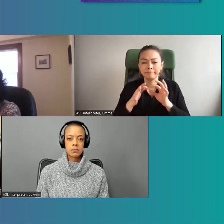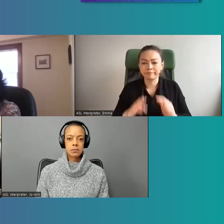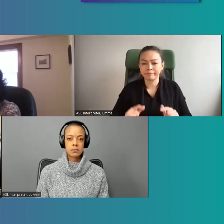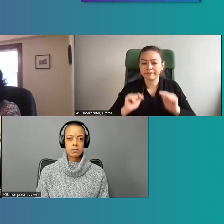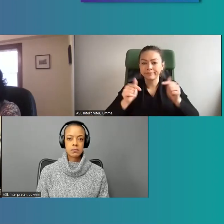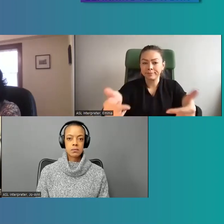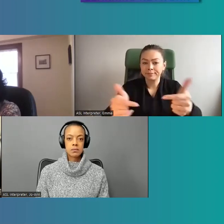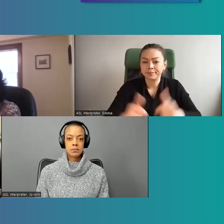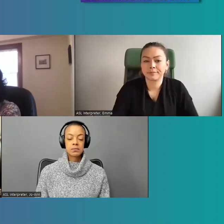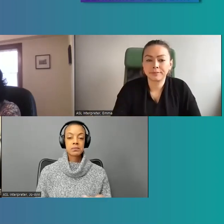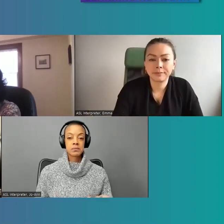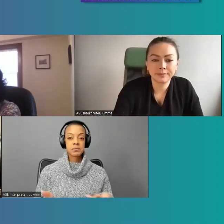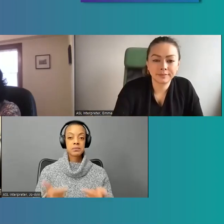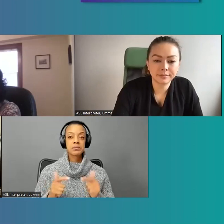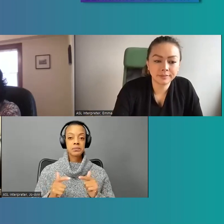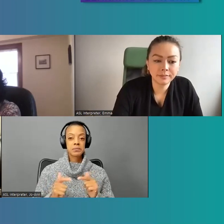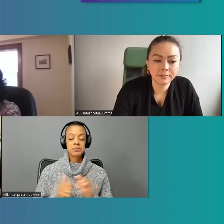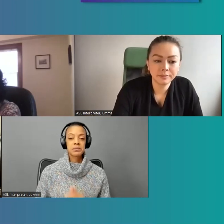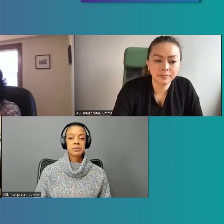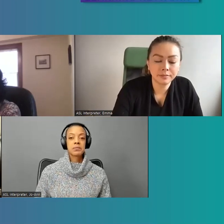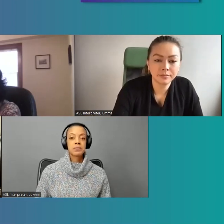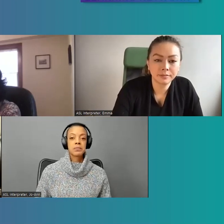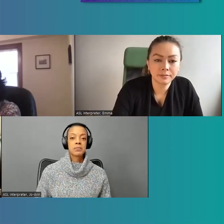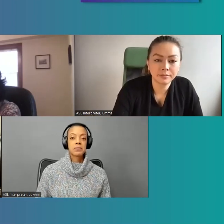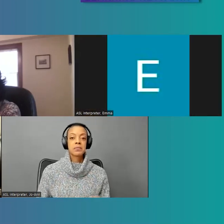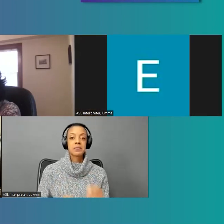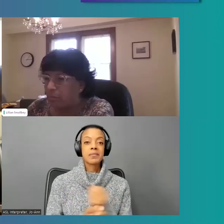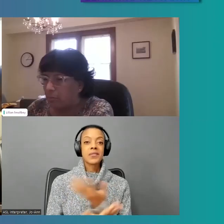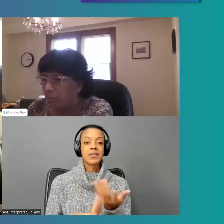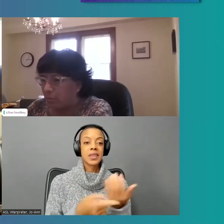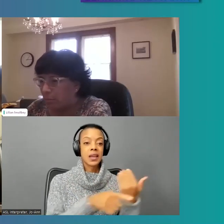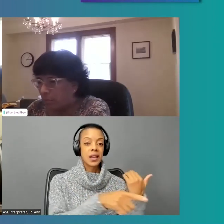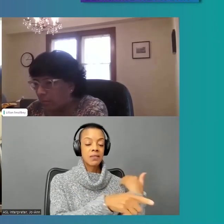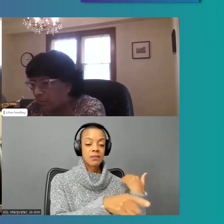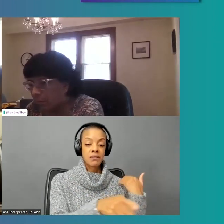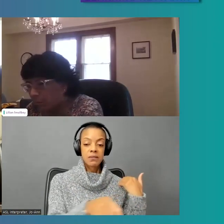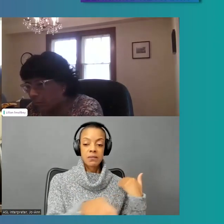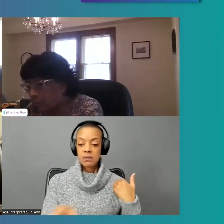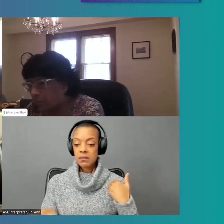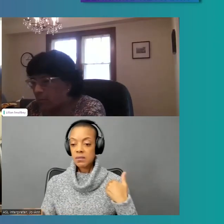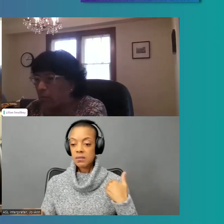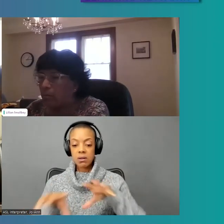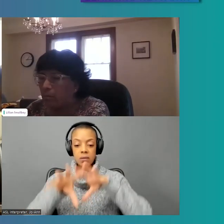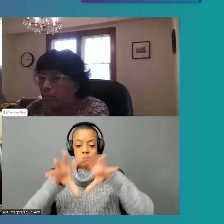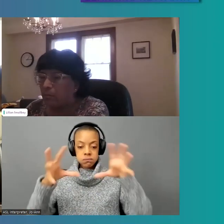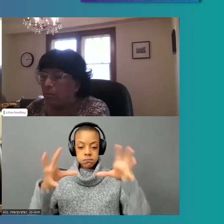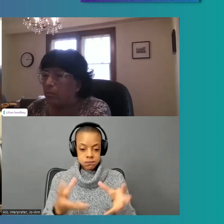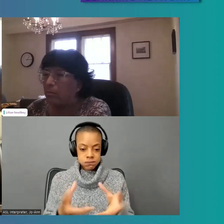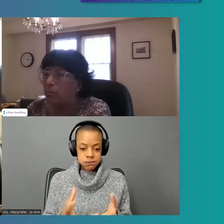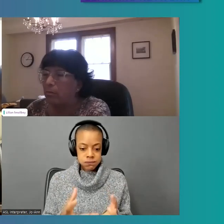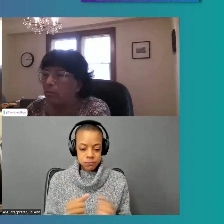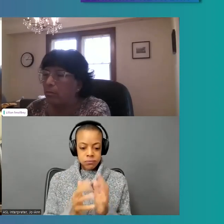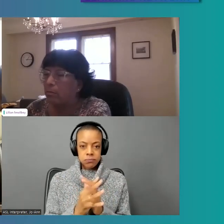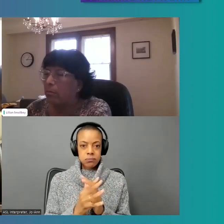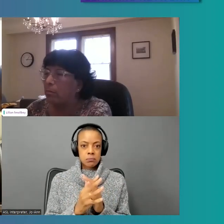exist within our creation. And it comes from, you know, from the time of conception